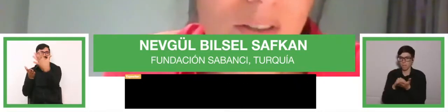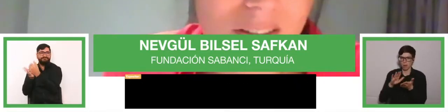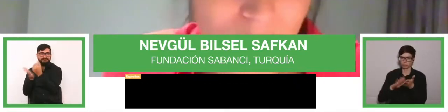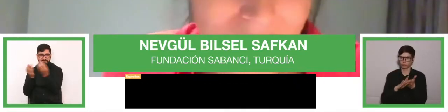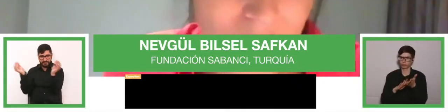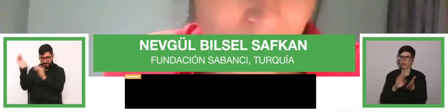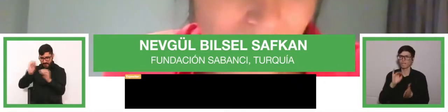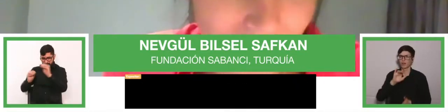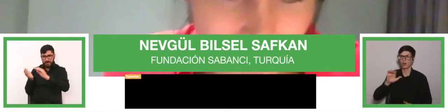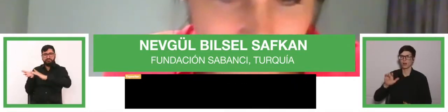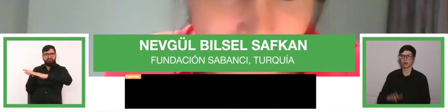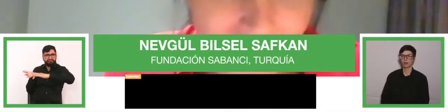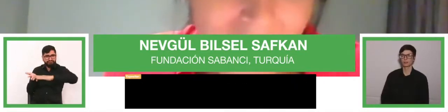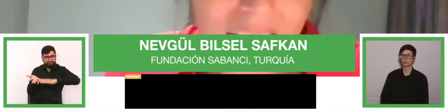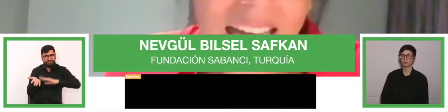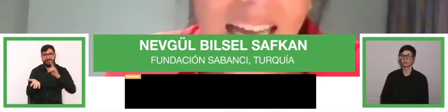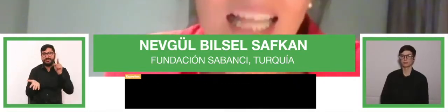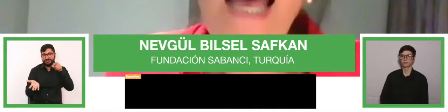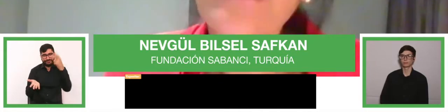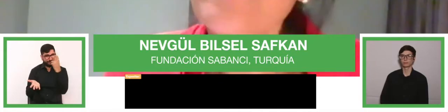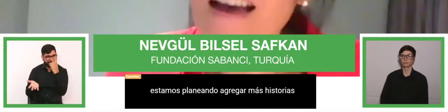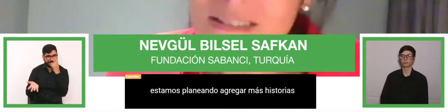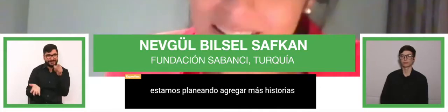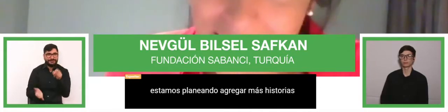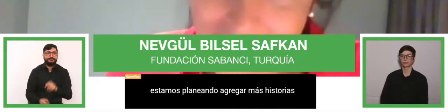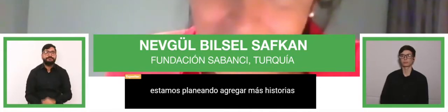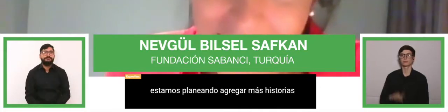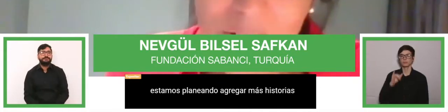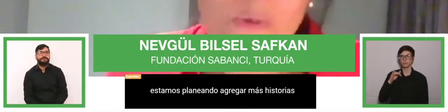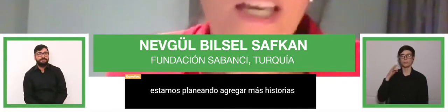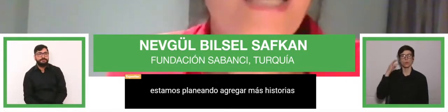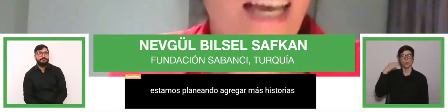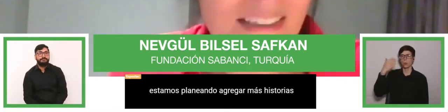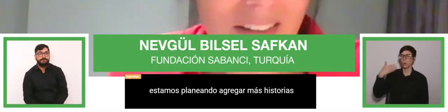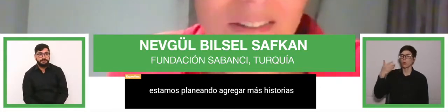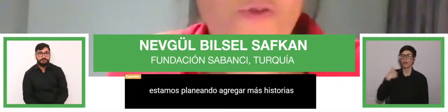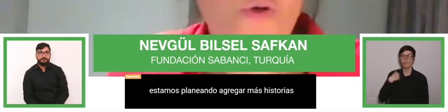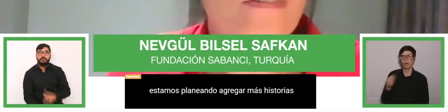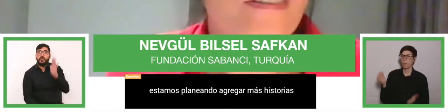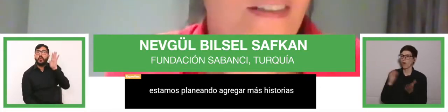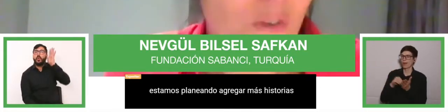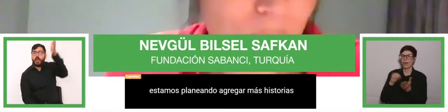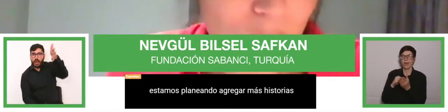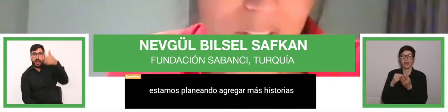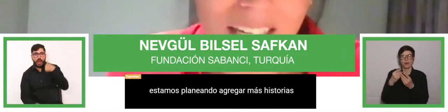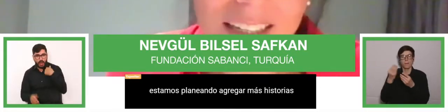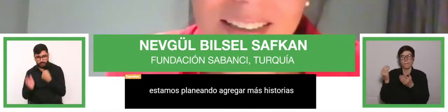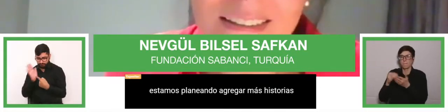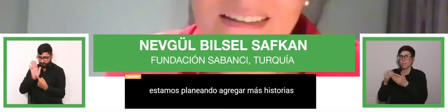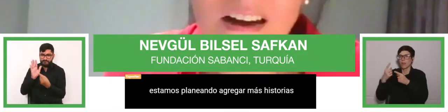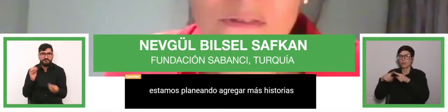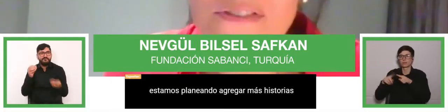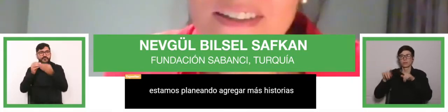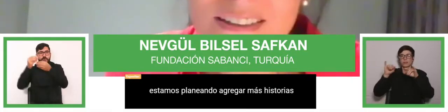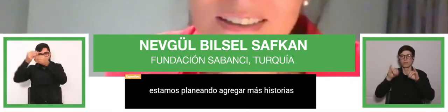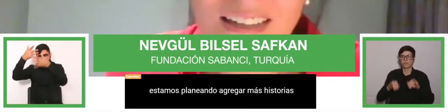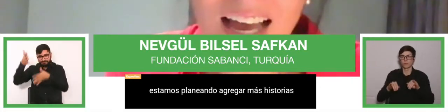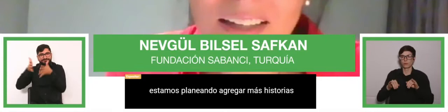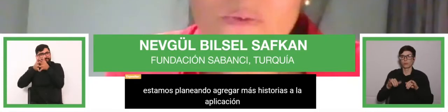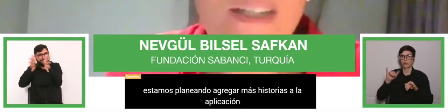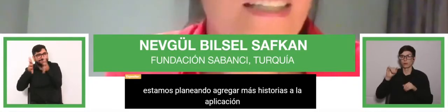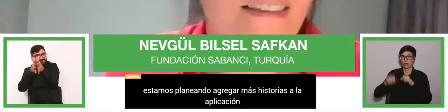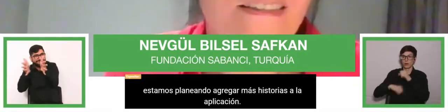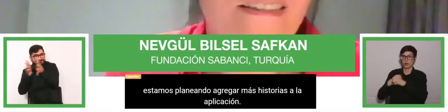With more stories on the app. And last year, we again joined Zero Project